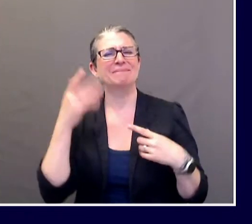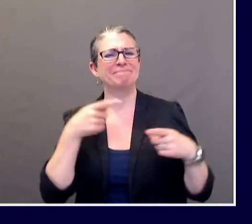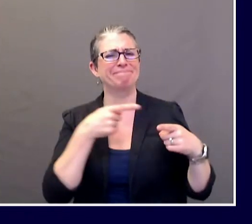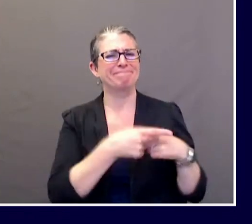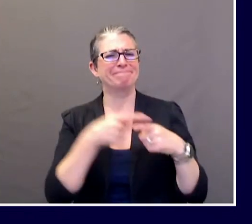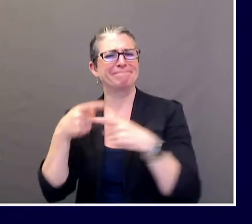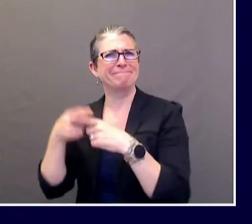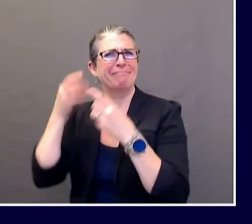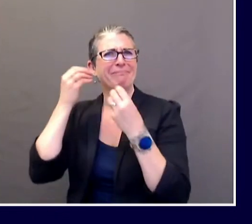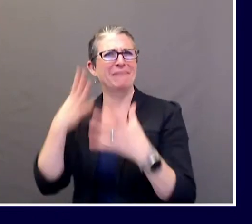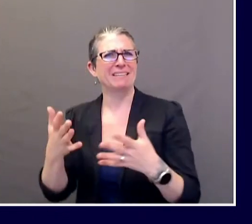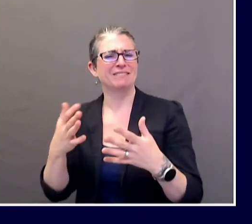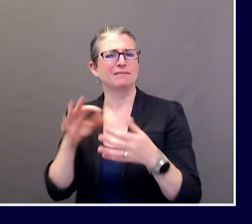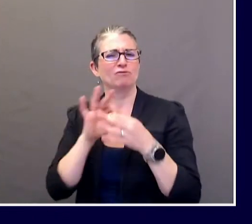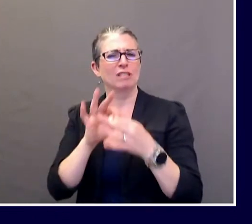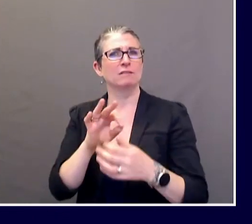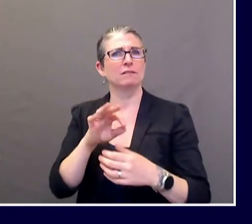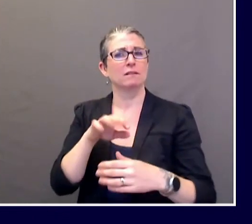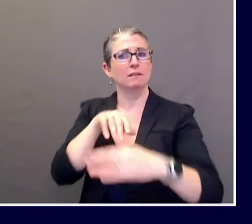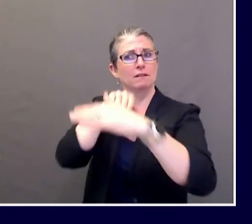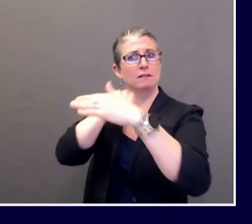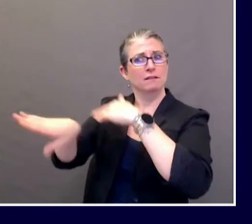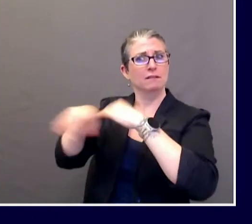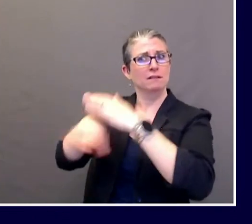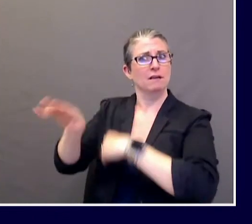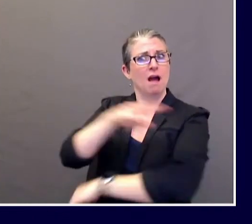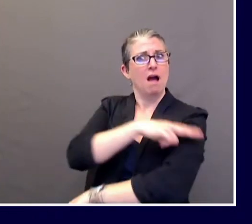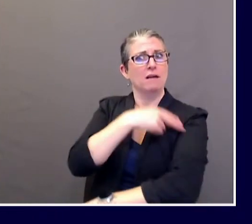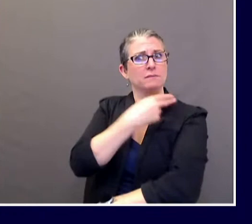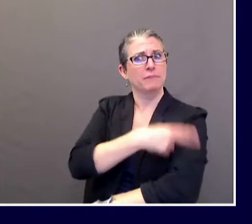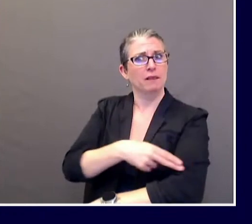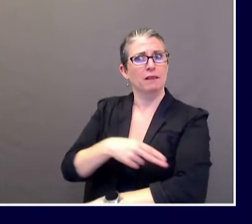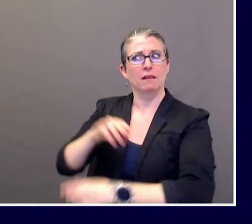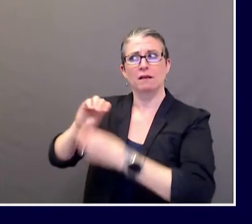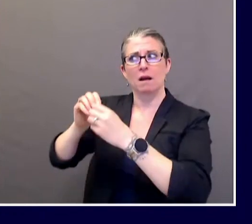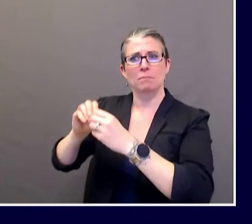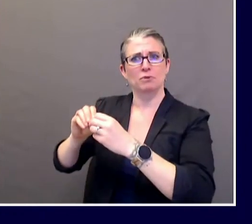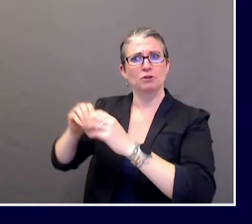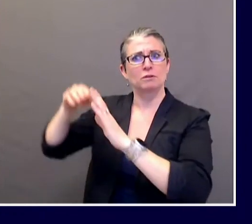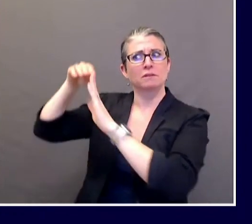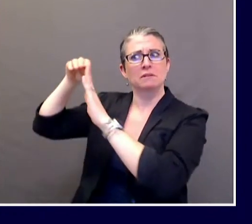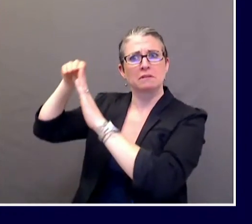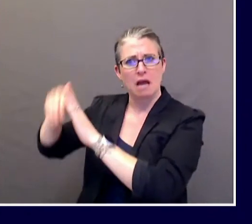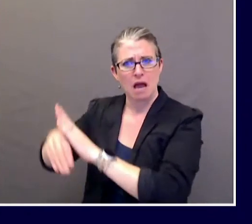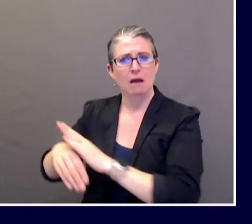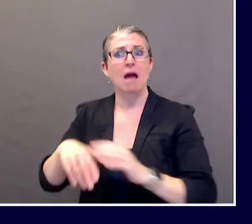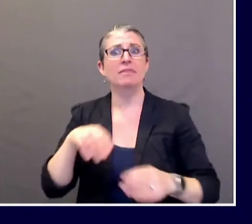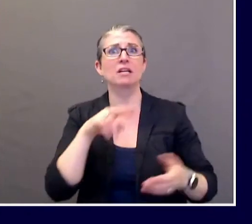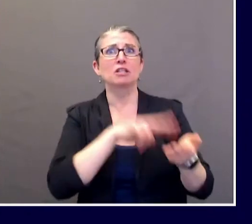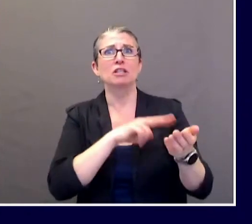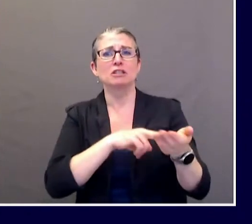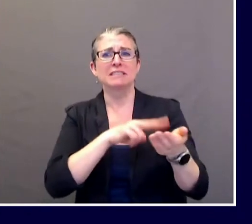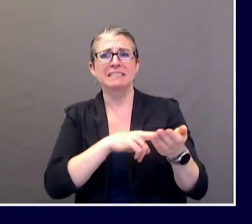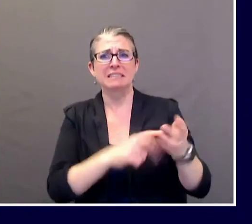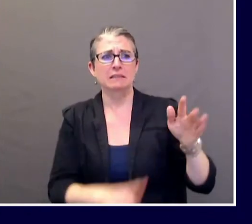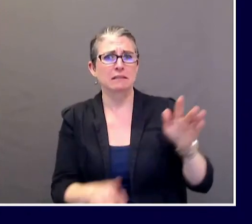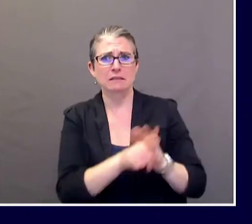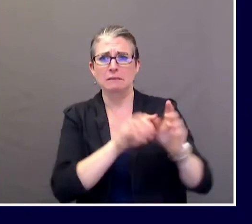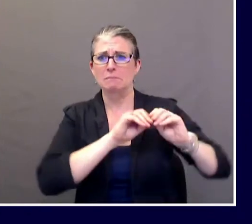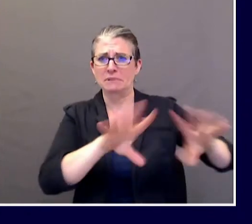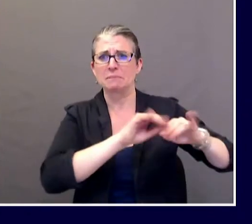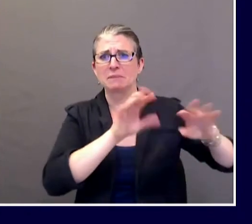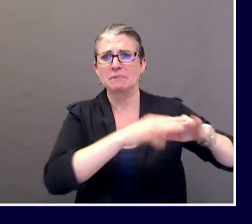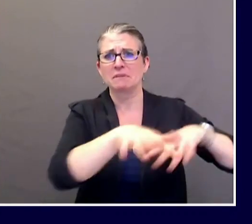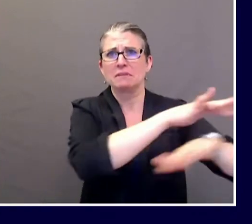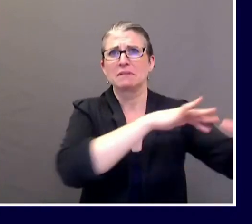week. Maybe that will change relatively soon, but the PCR is going down, which seems like kind of like a positive metric. Like what do you kind of make